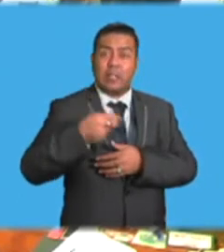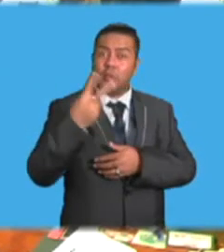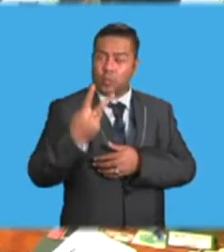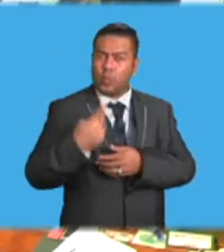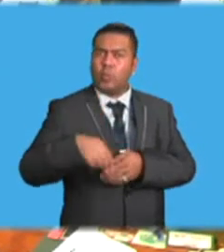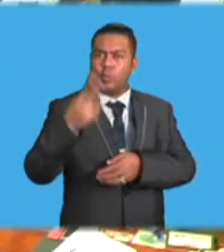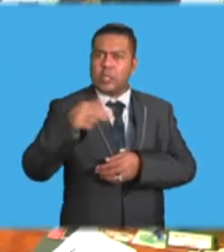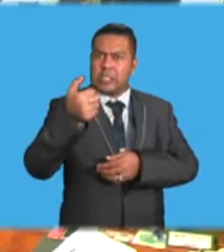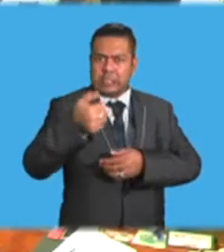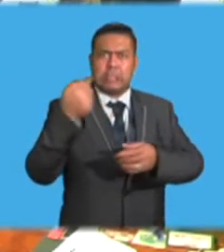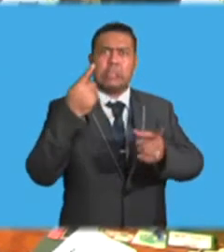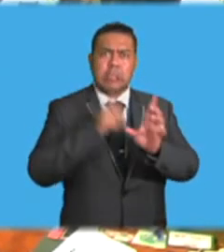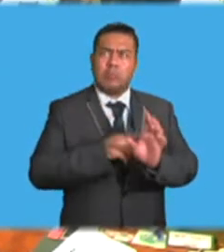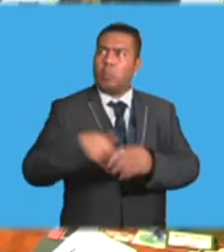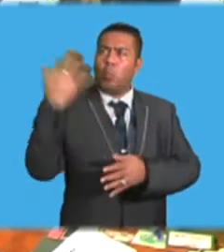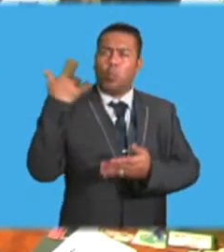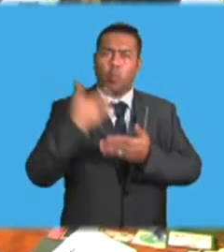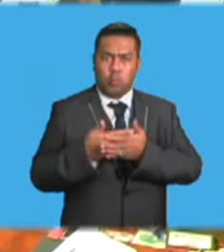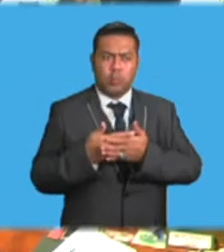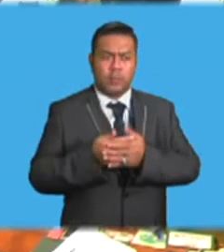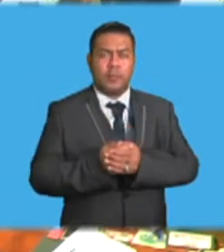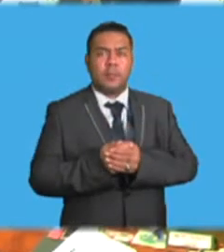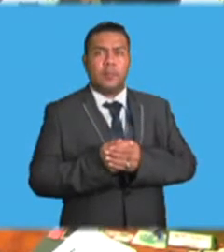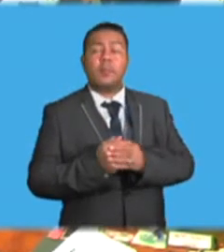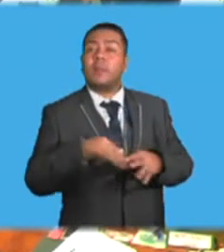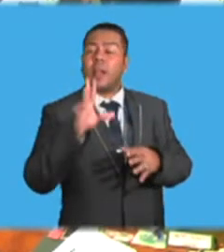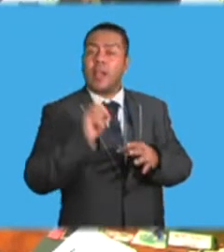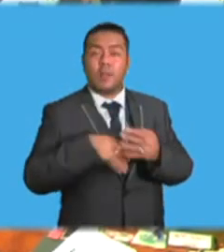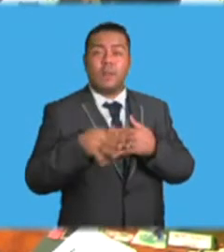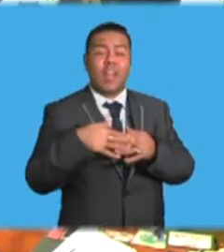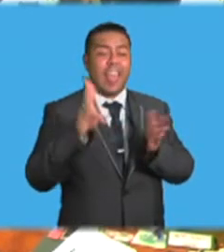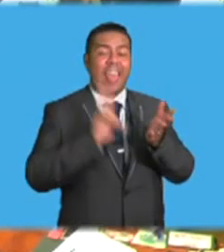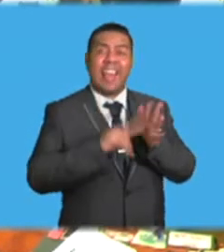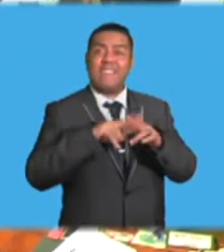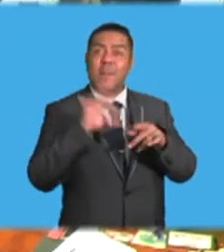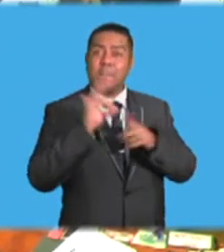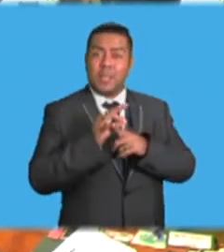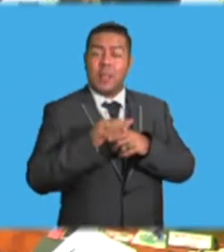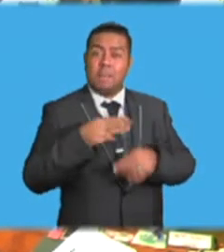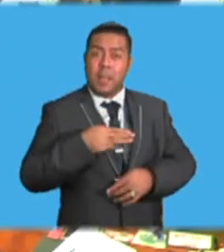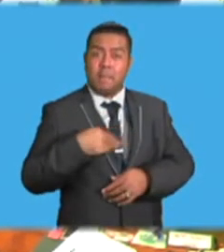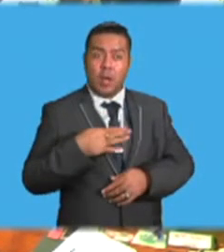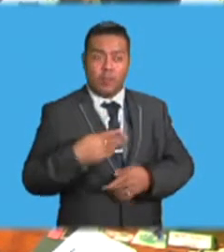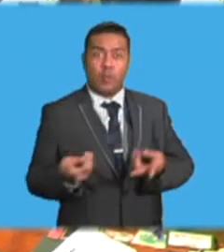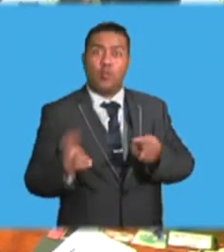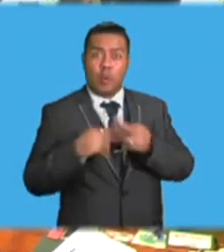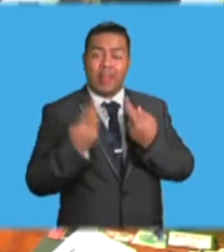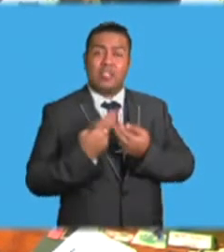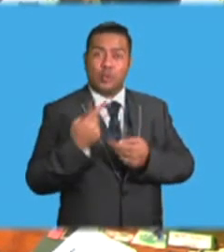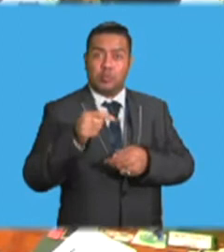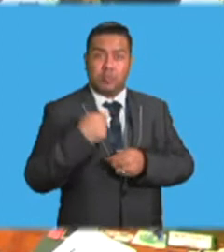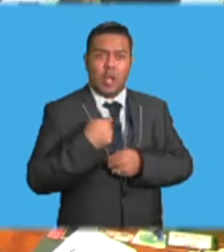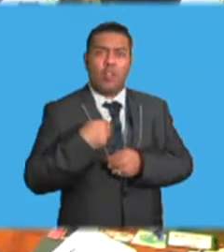ago. Madam Speaker, a former NFP member who actually happens to be related to me, in his maiden